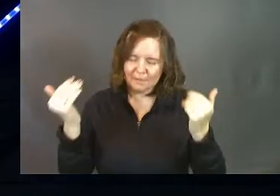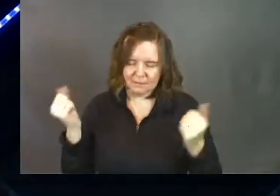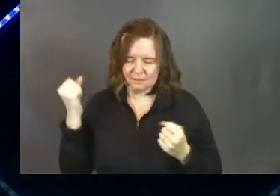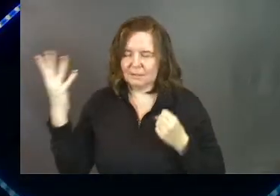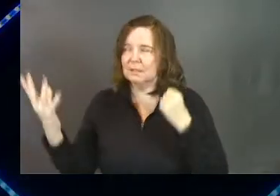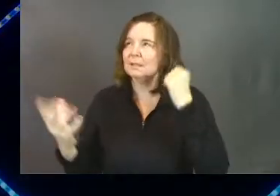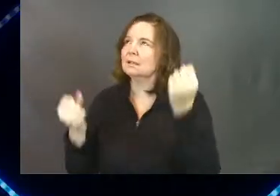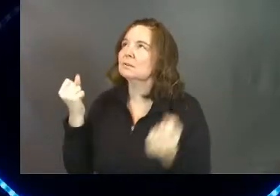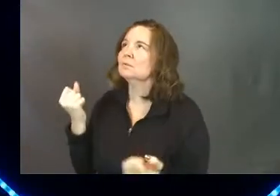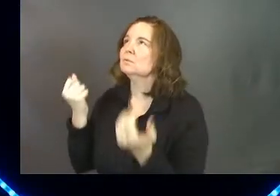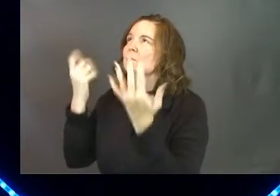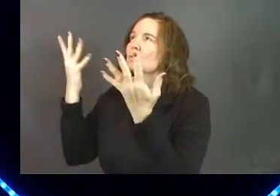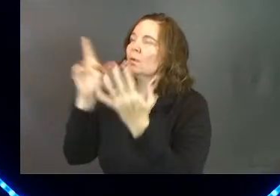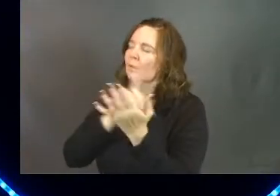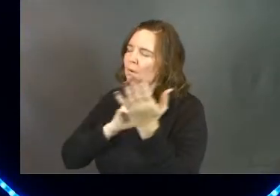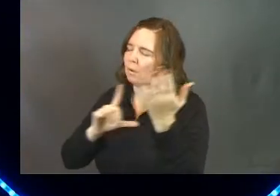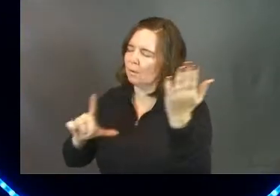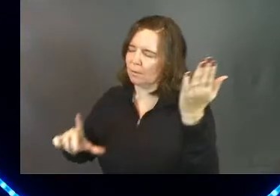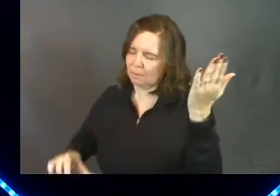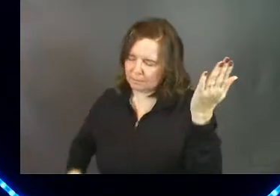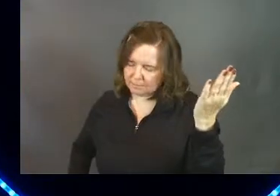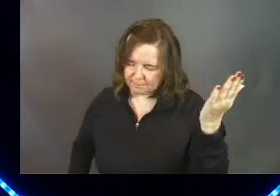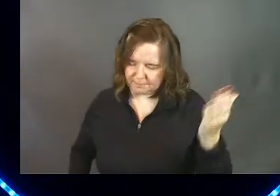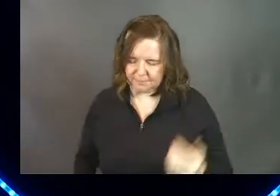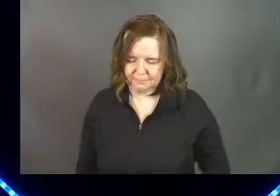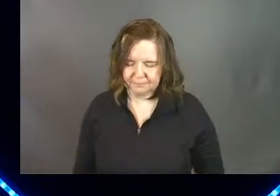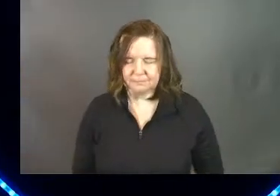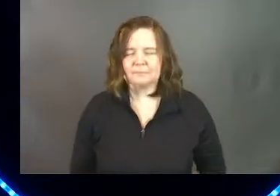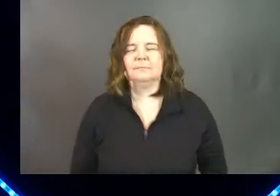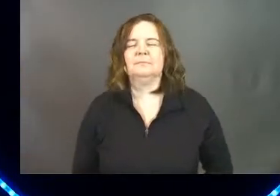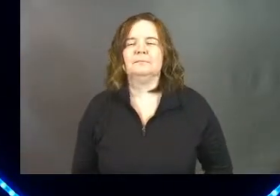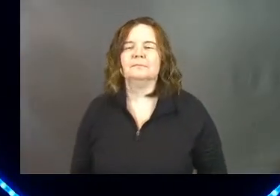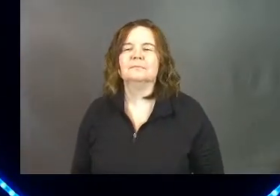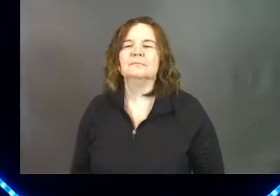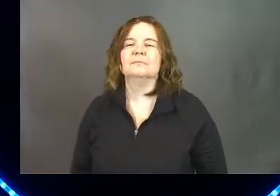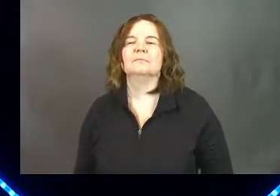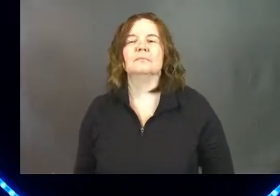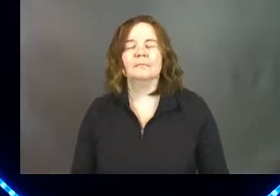Let us sing to the Lord.